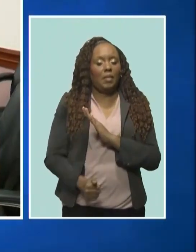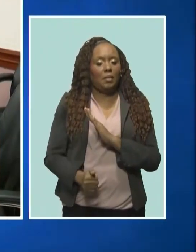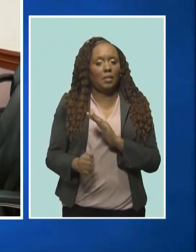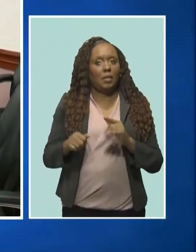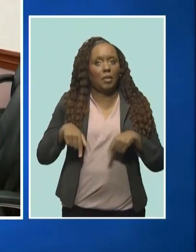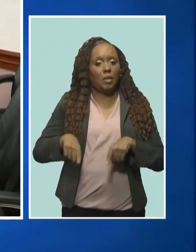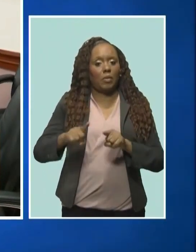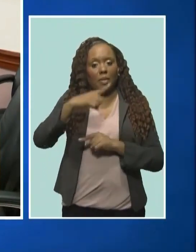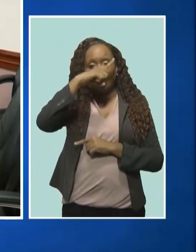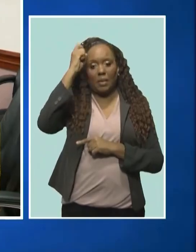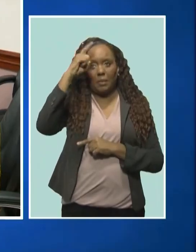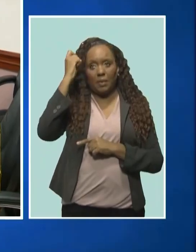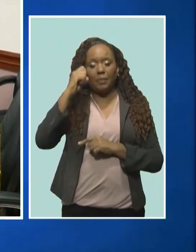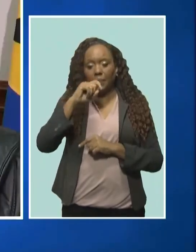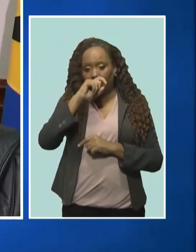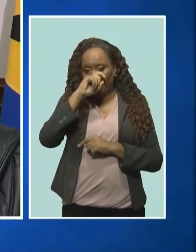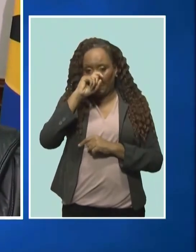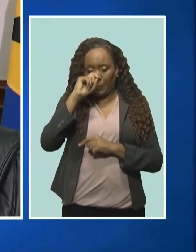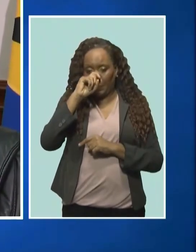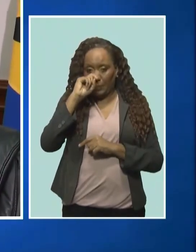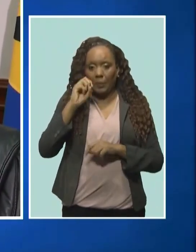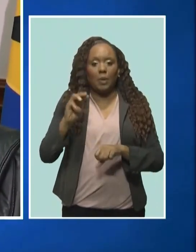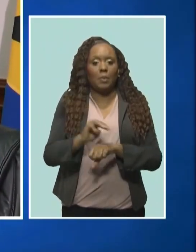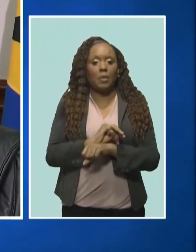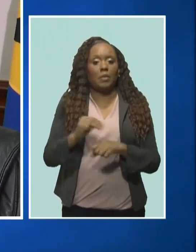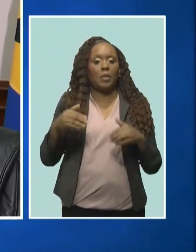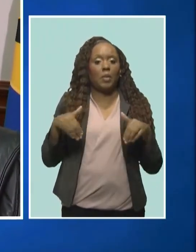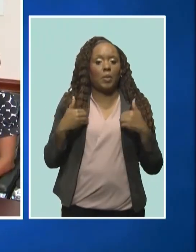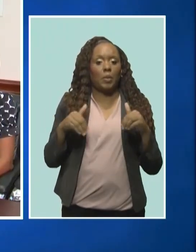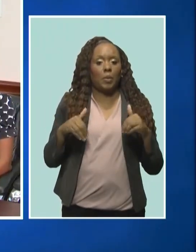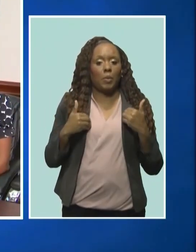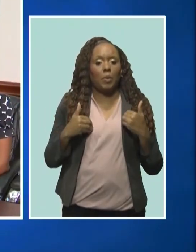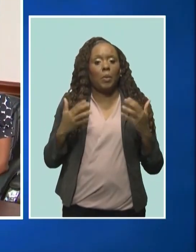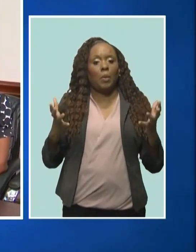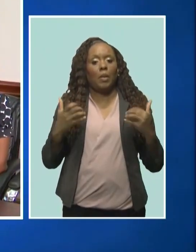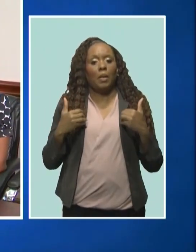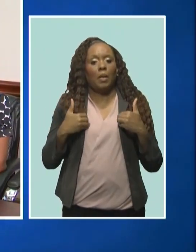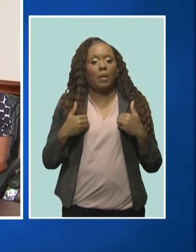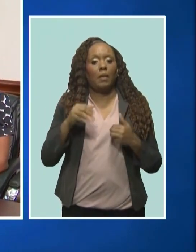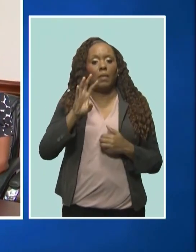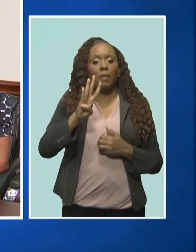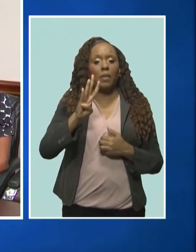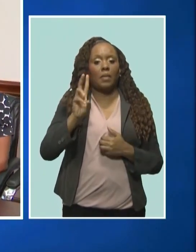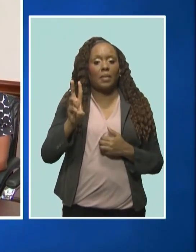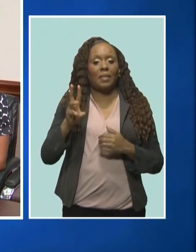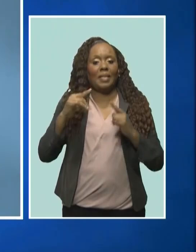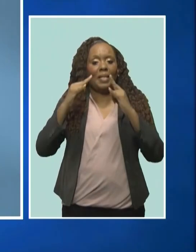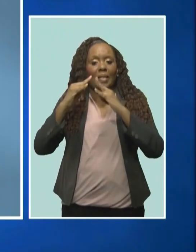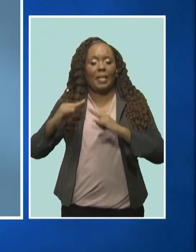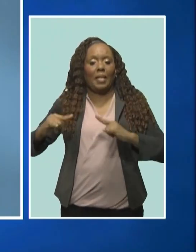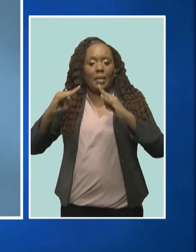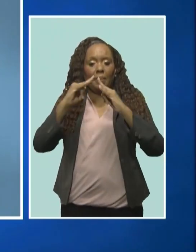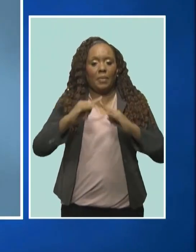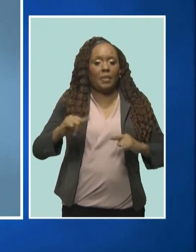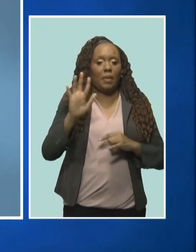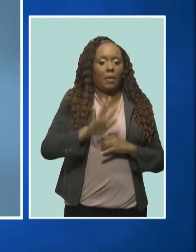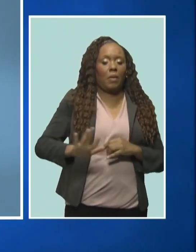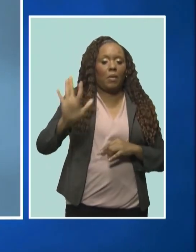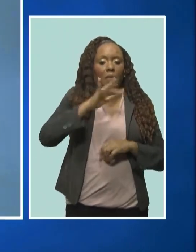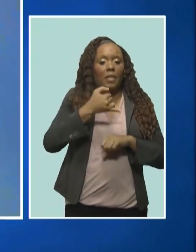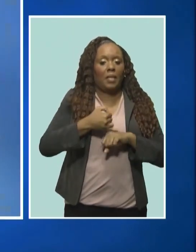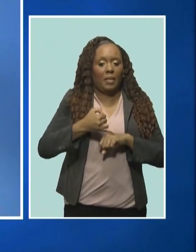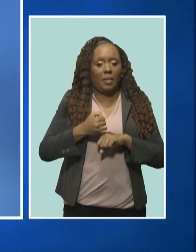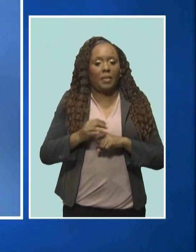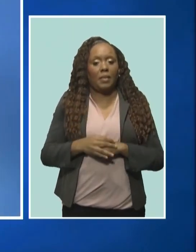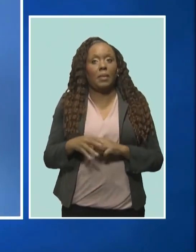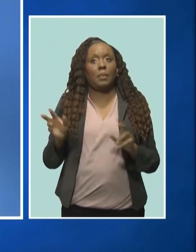Youth, Sports and Community Empowerment moves to host 46 camps across the island. This year will see the introduction of a camp for people